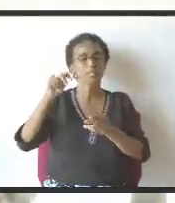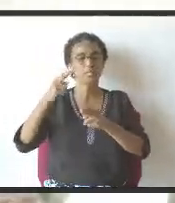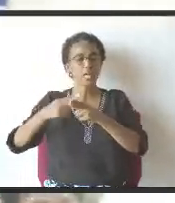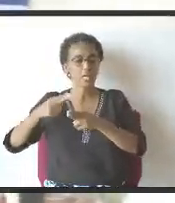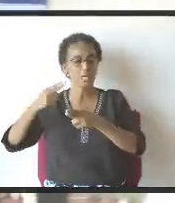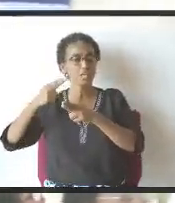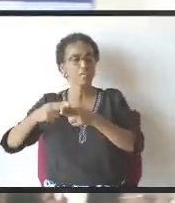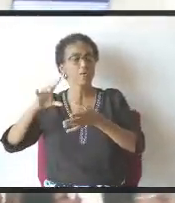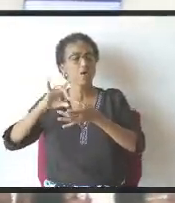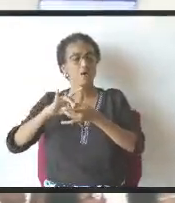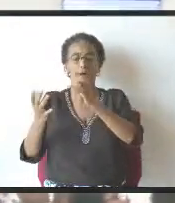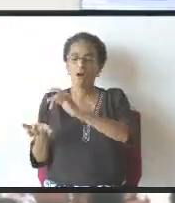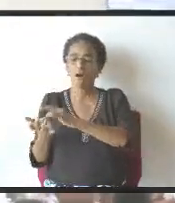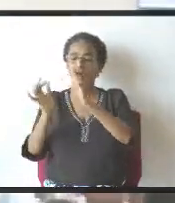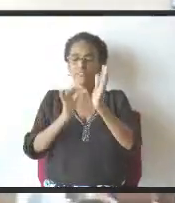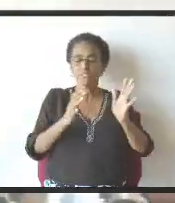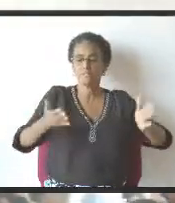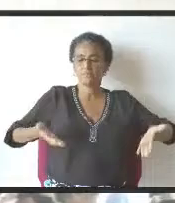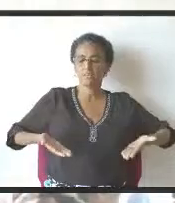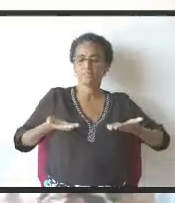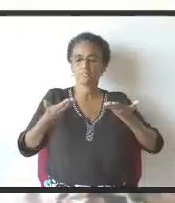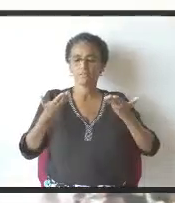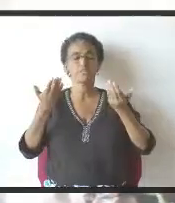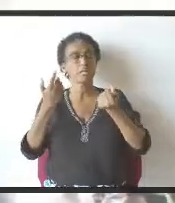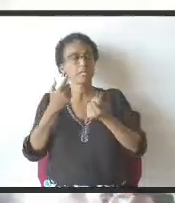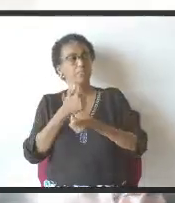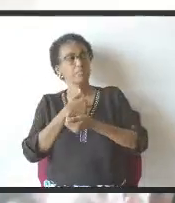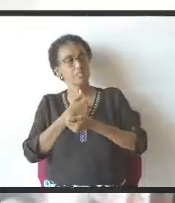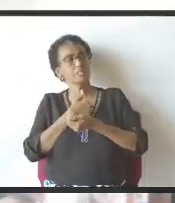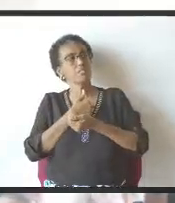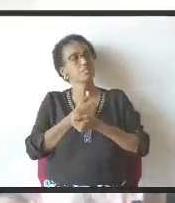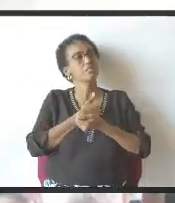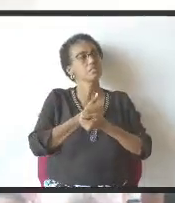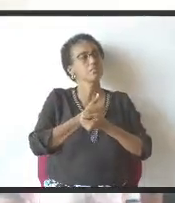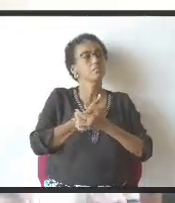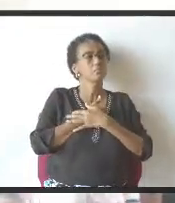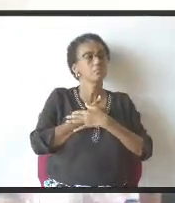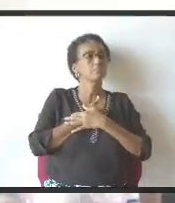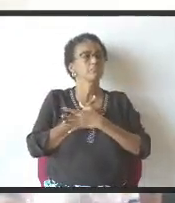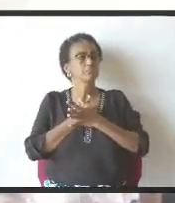the name of Jesus. Lift up the